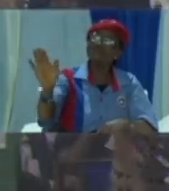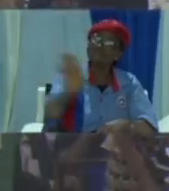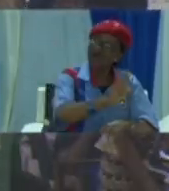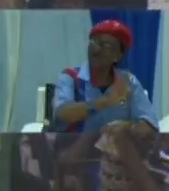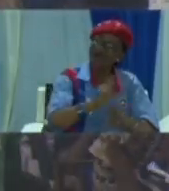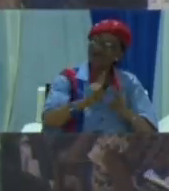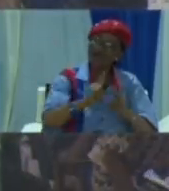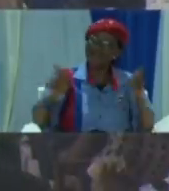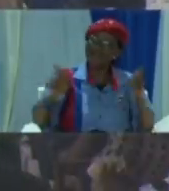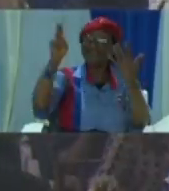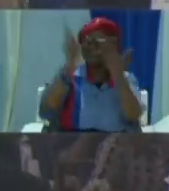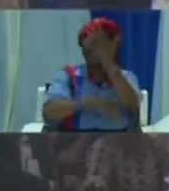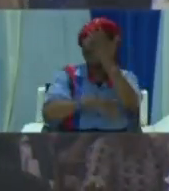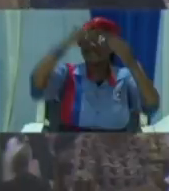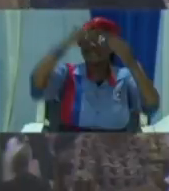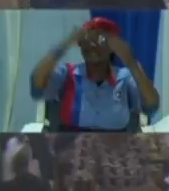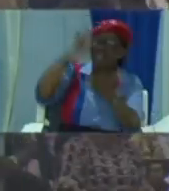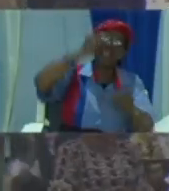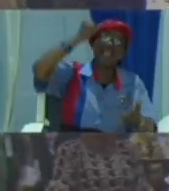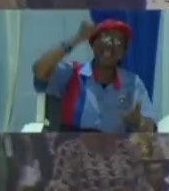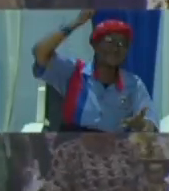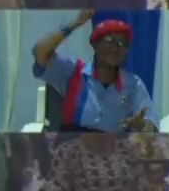Thank you, Jesus.